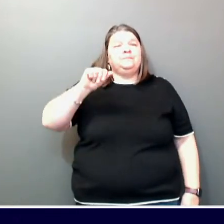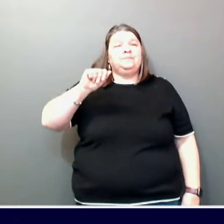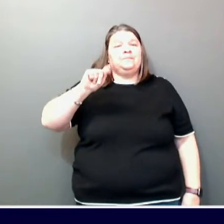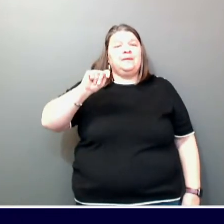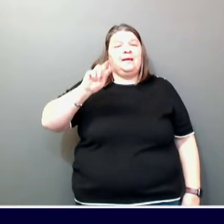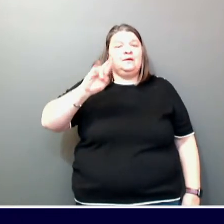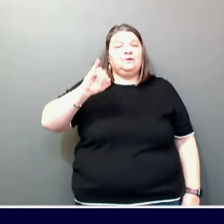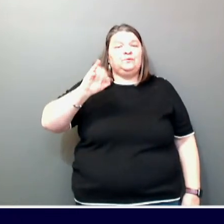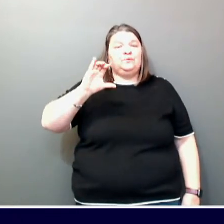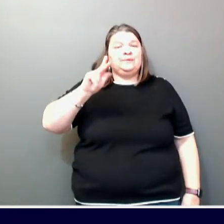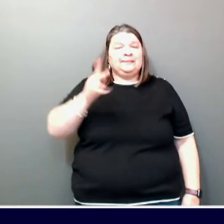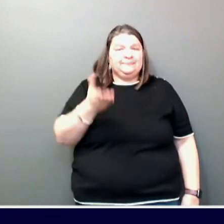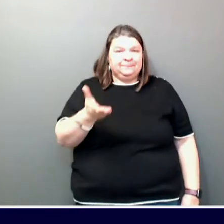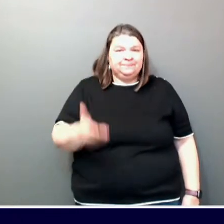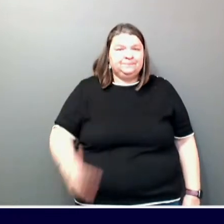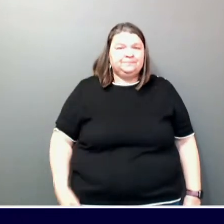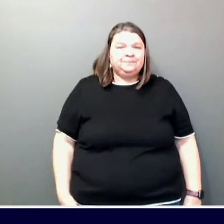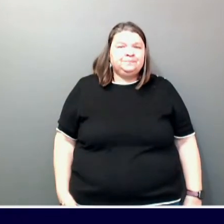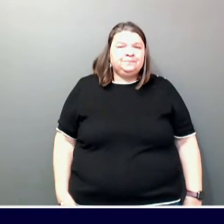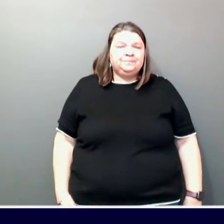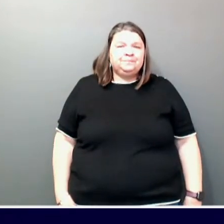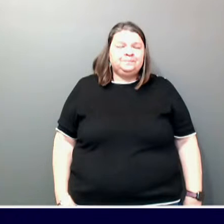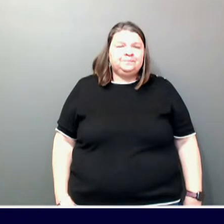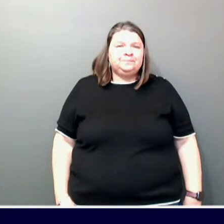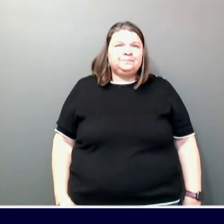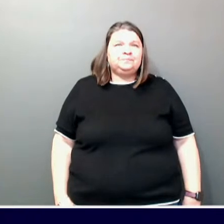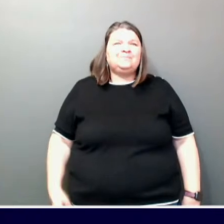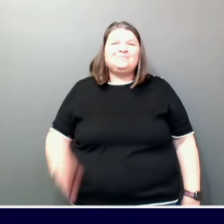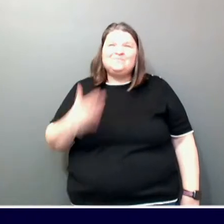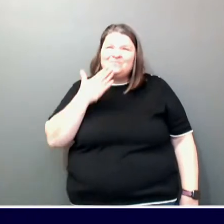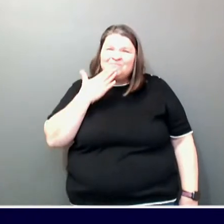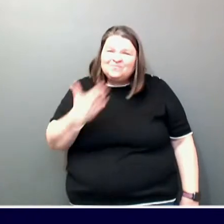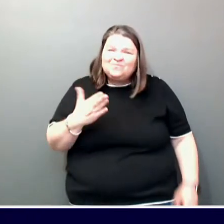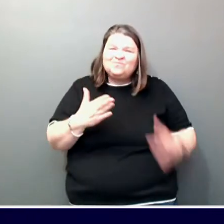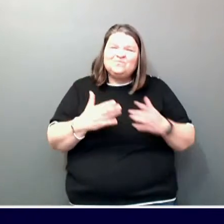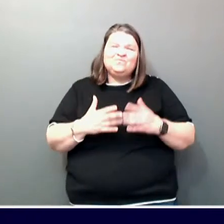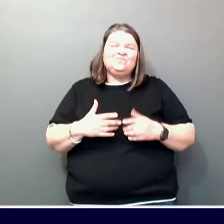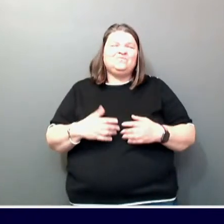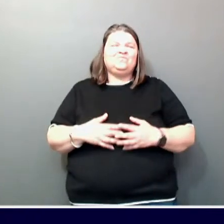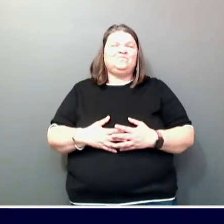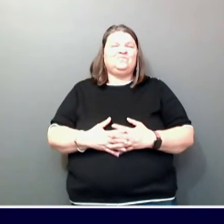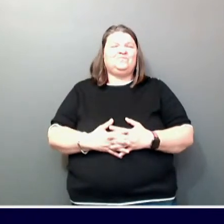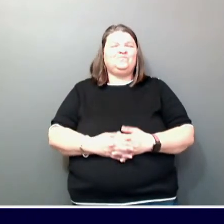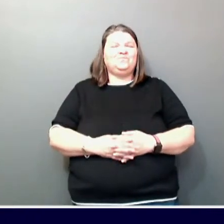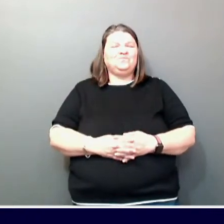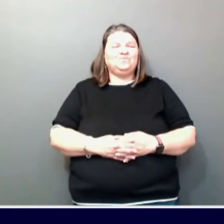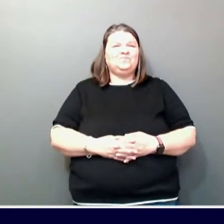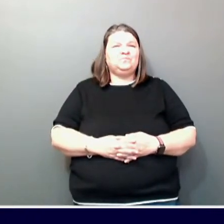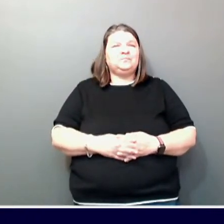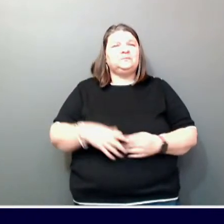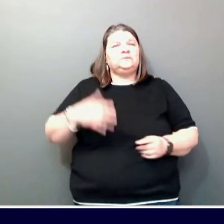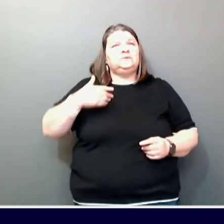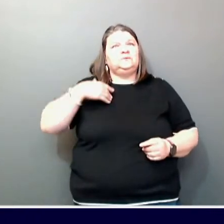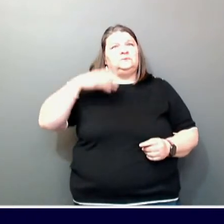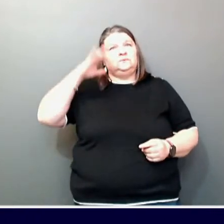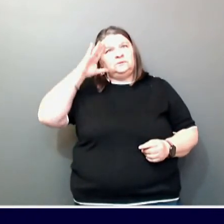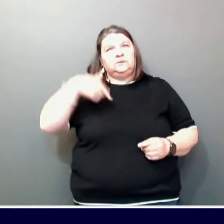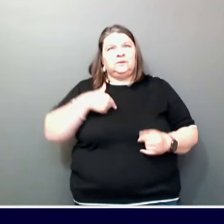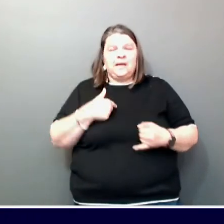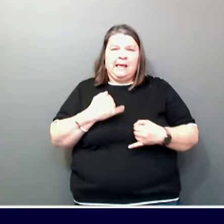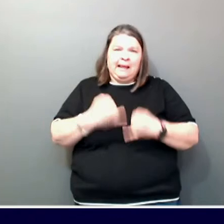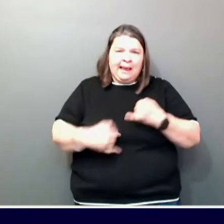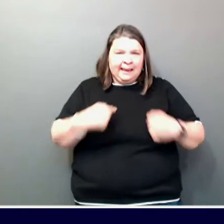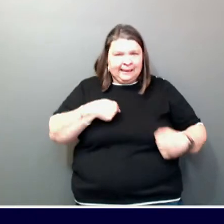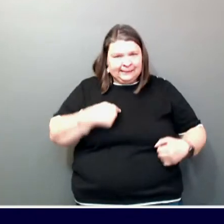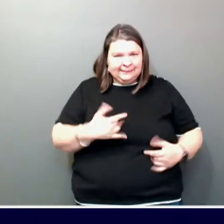but let me turn it over to you. Thank you very much. He always watches these briefings with me. I want to circle